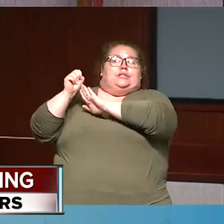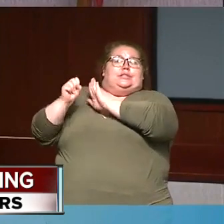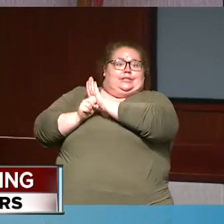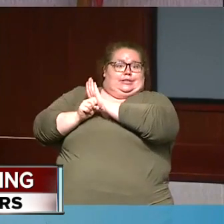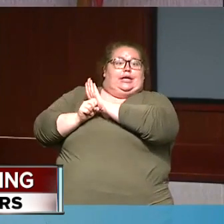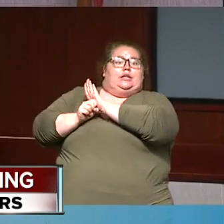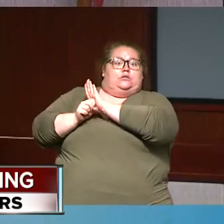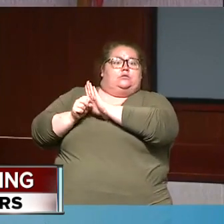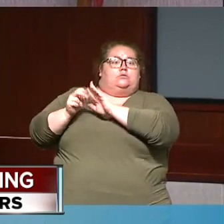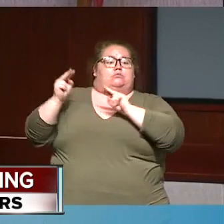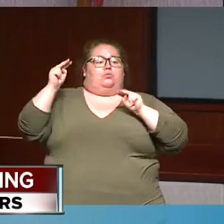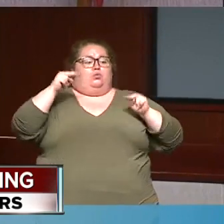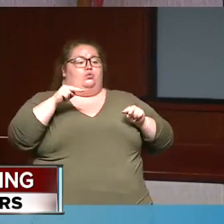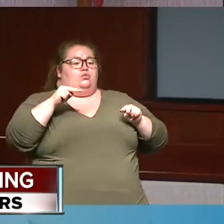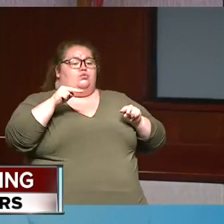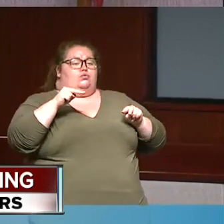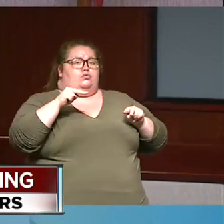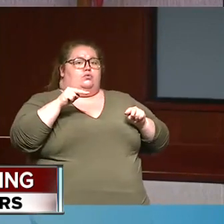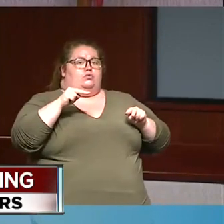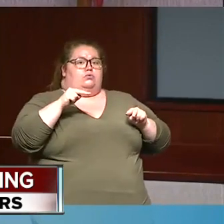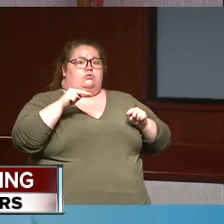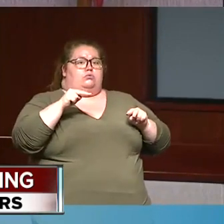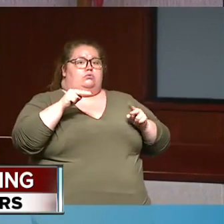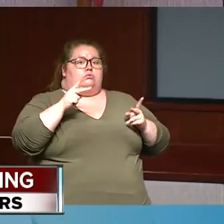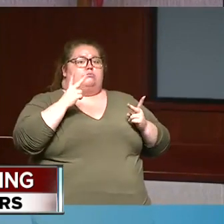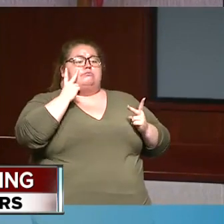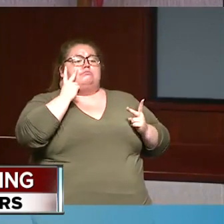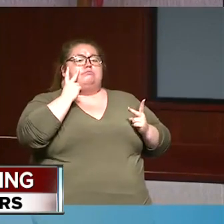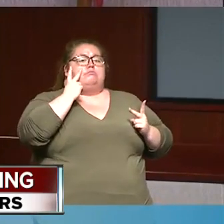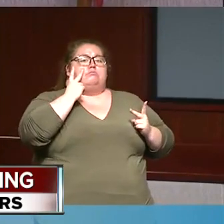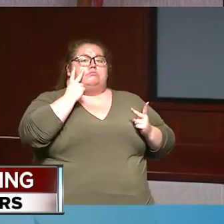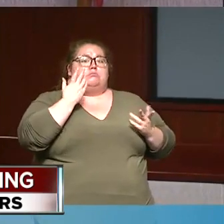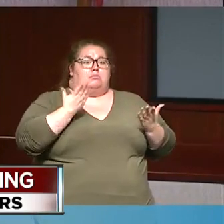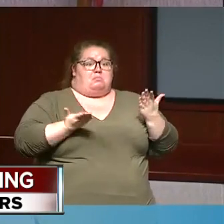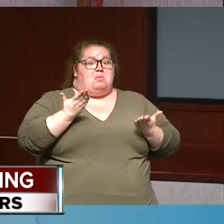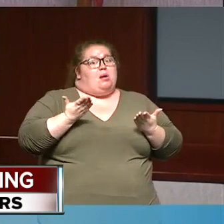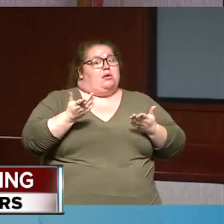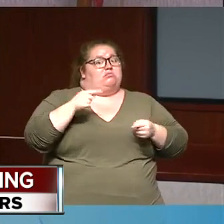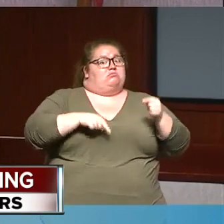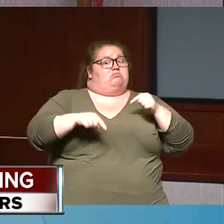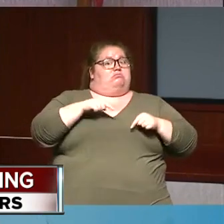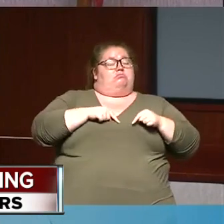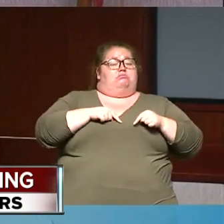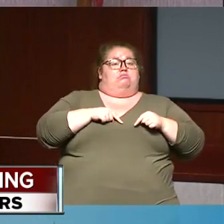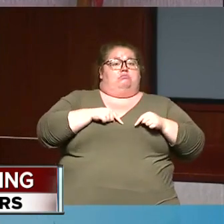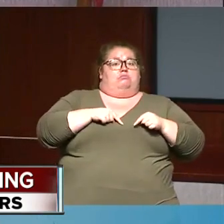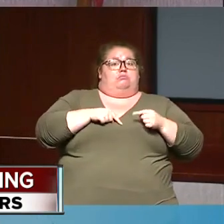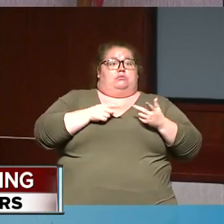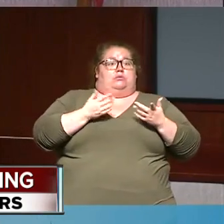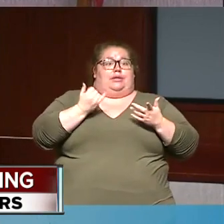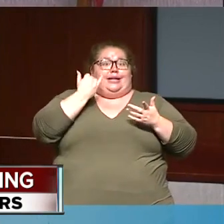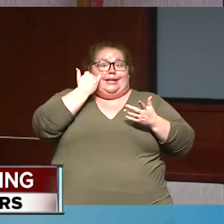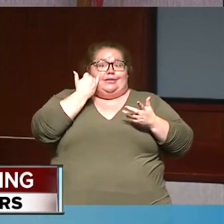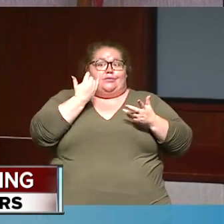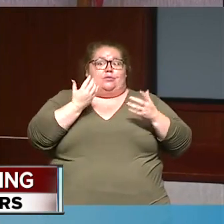held over us, that there is the potential that we may have to revert if we are exceeding our capabilities here,